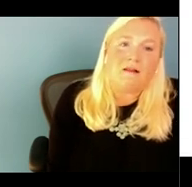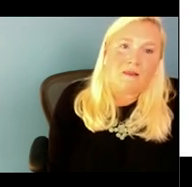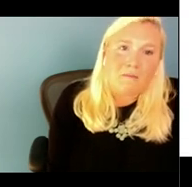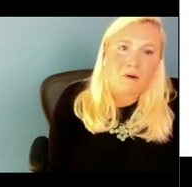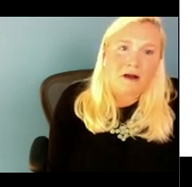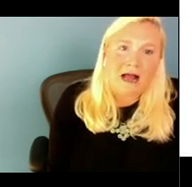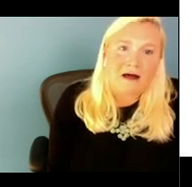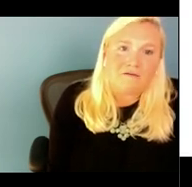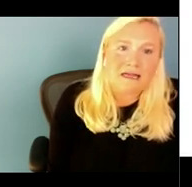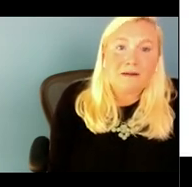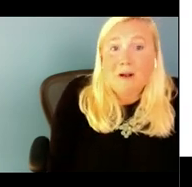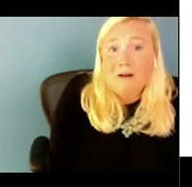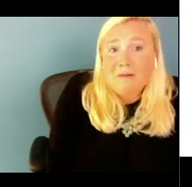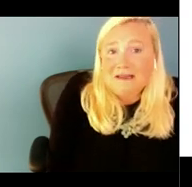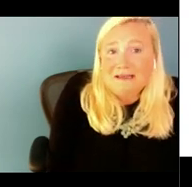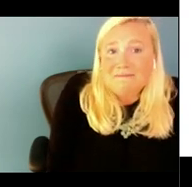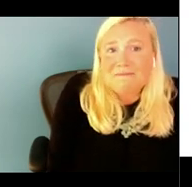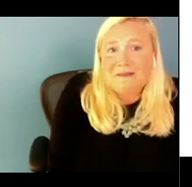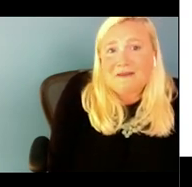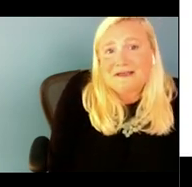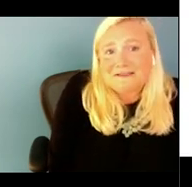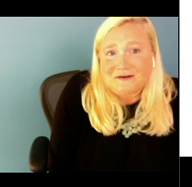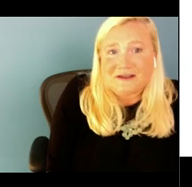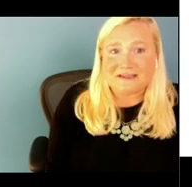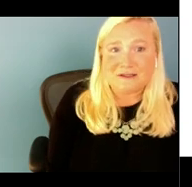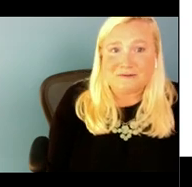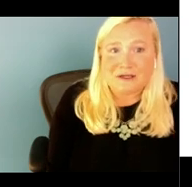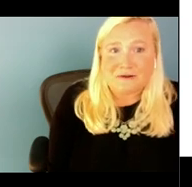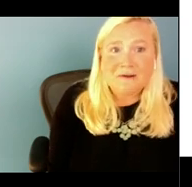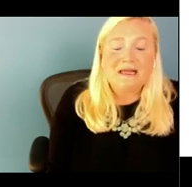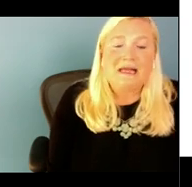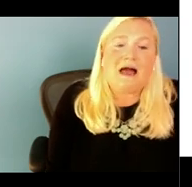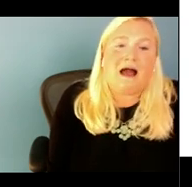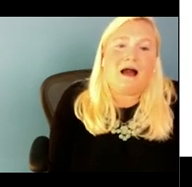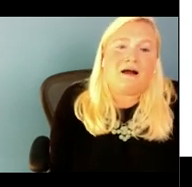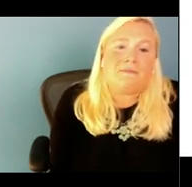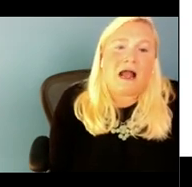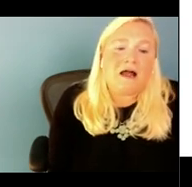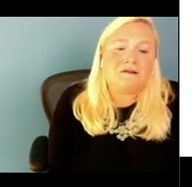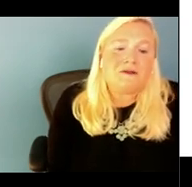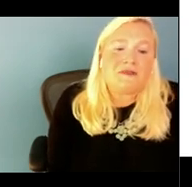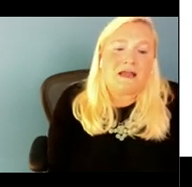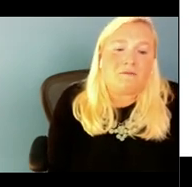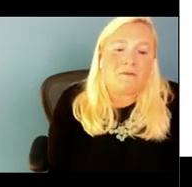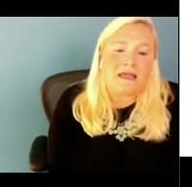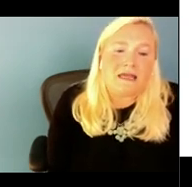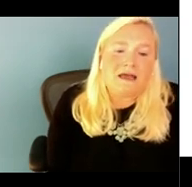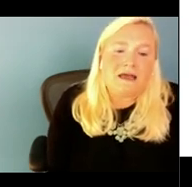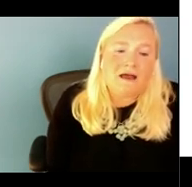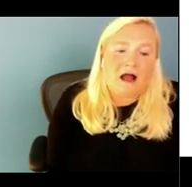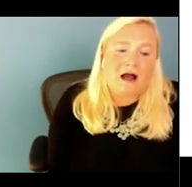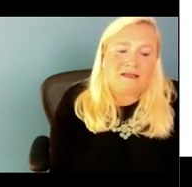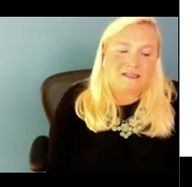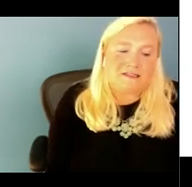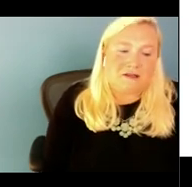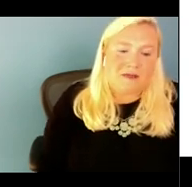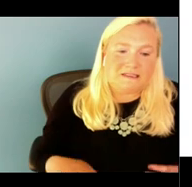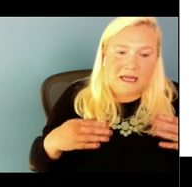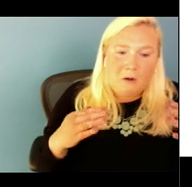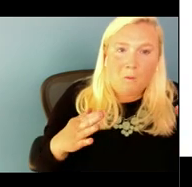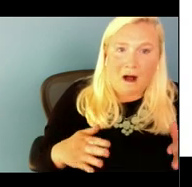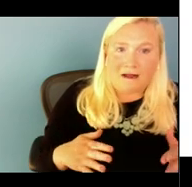stutter will get a lot more out of it, and probably the other kids on your caseload too. I also think we,